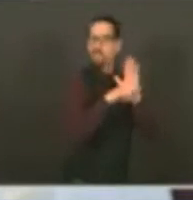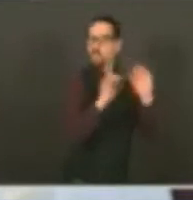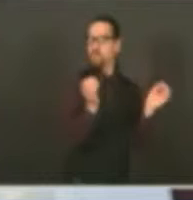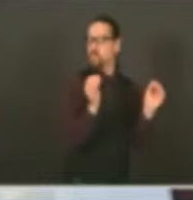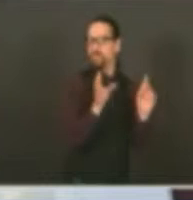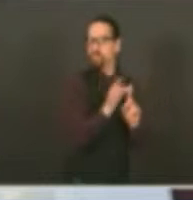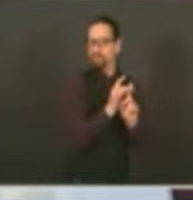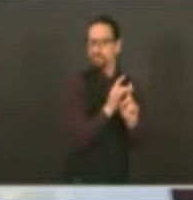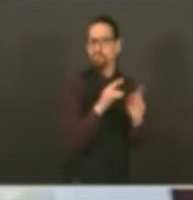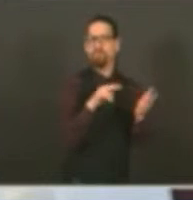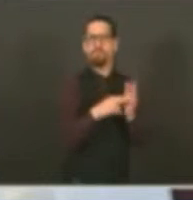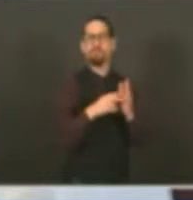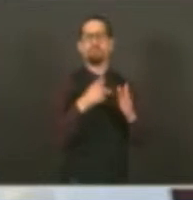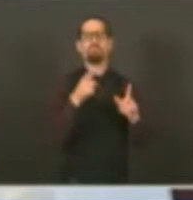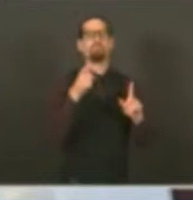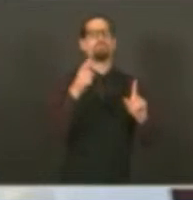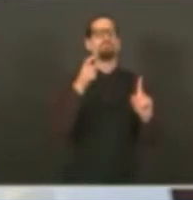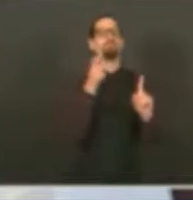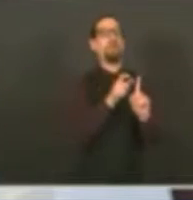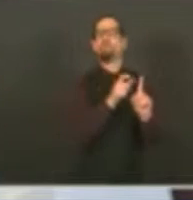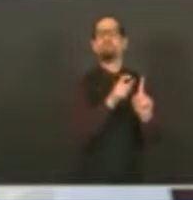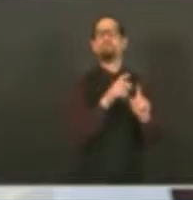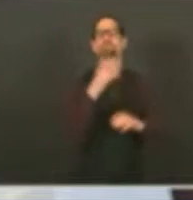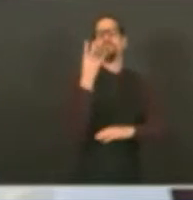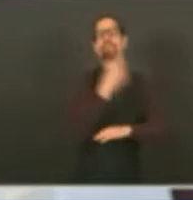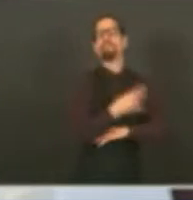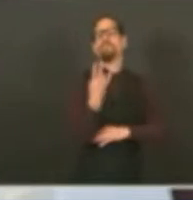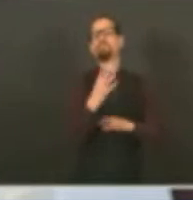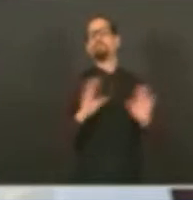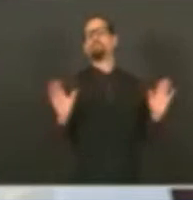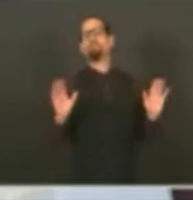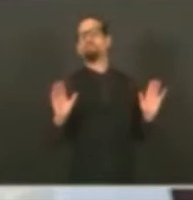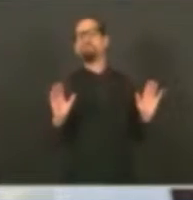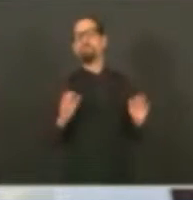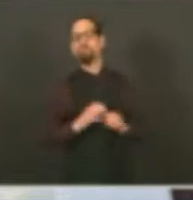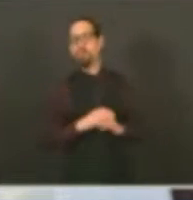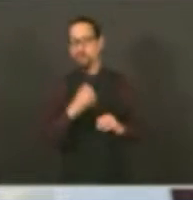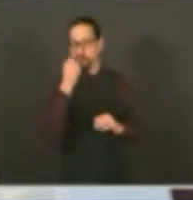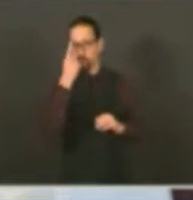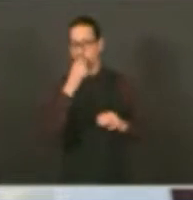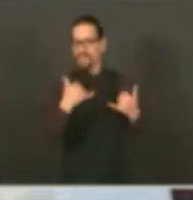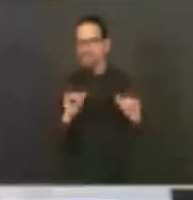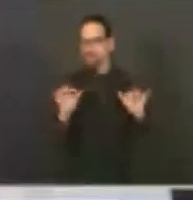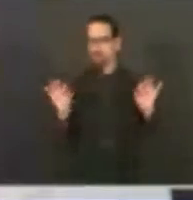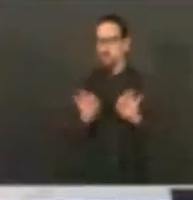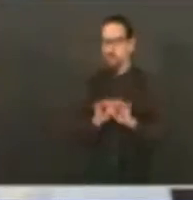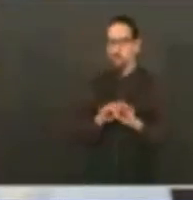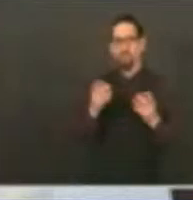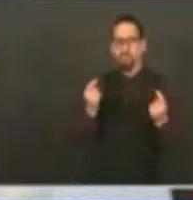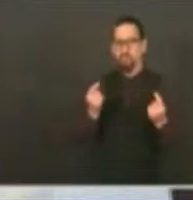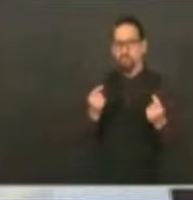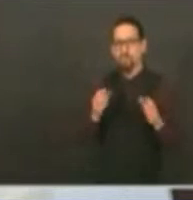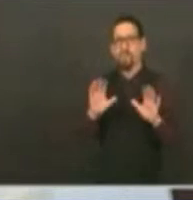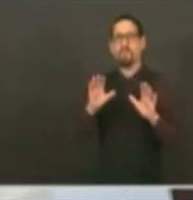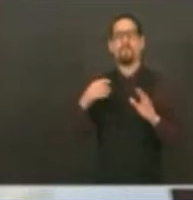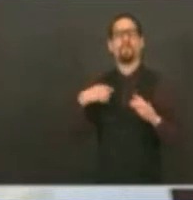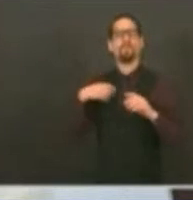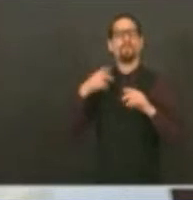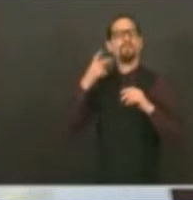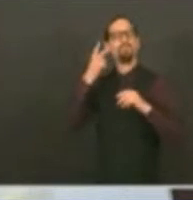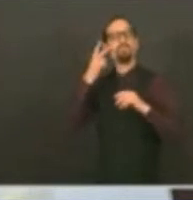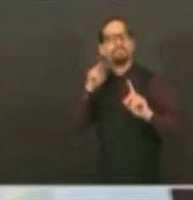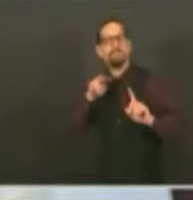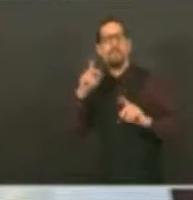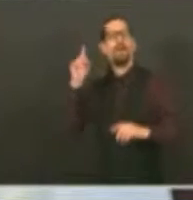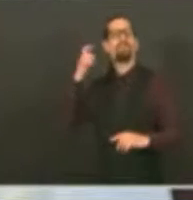symptoms. It's important and an opportunity for us with going forward. The governor shared the different